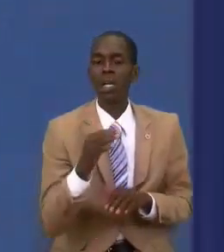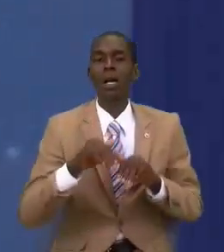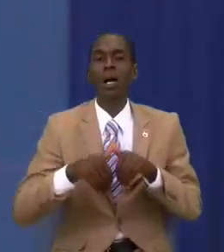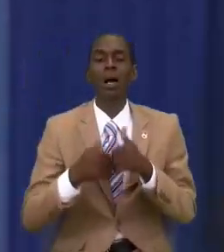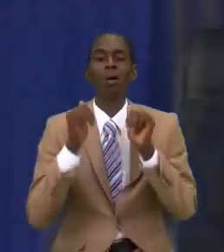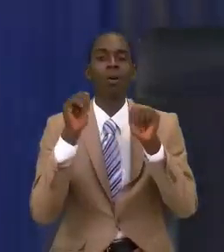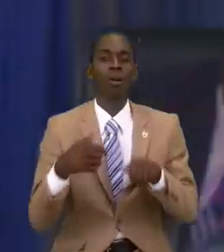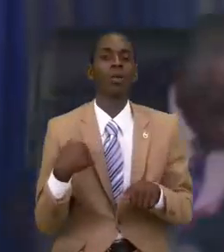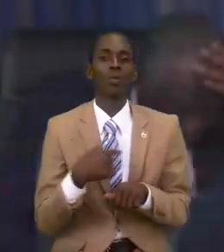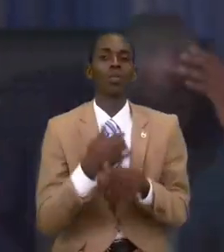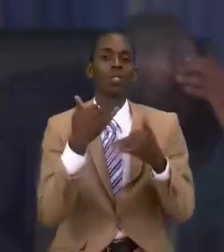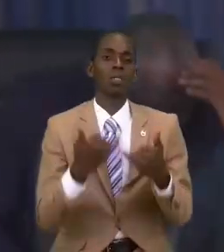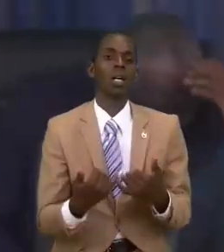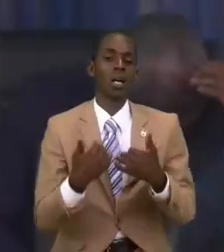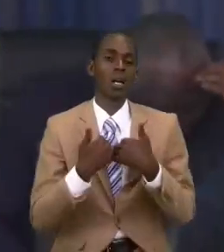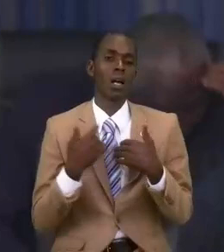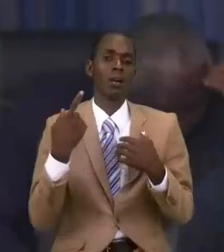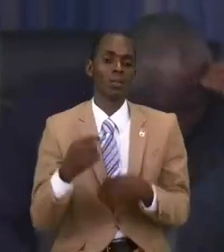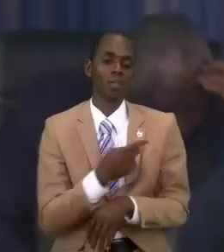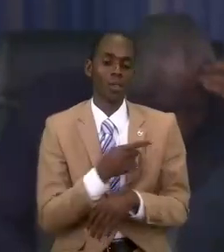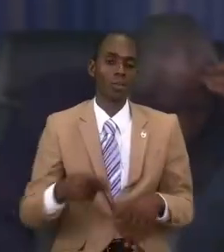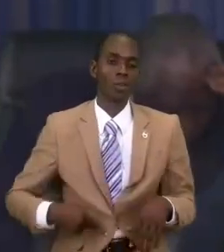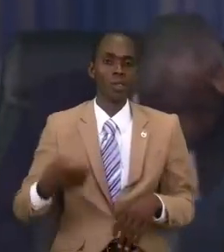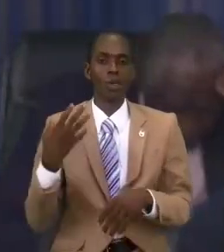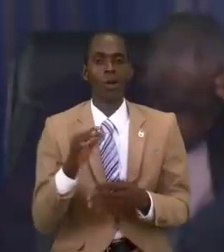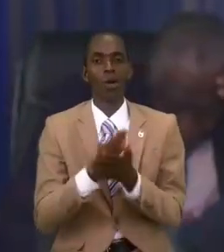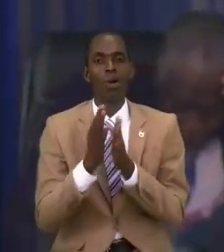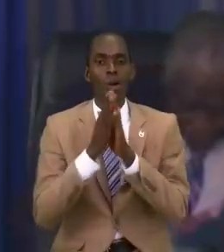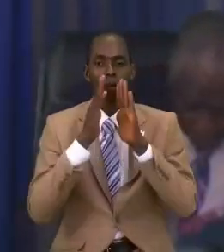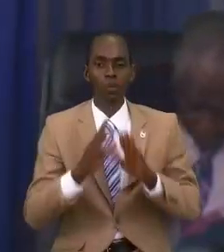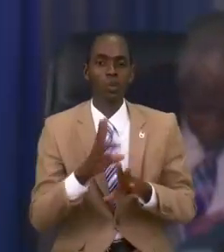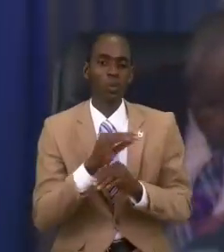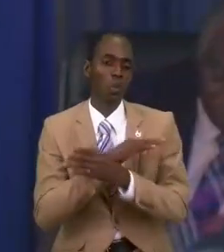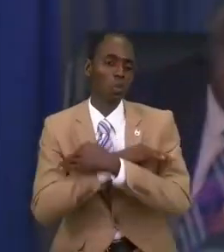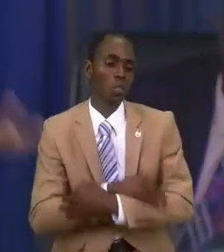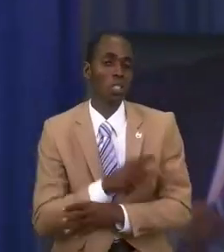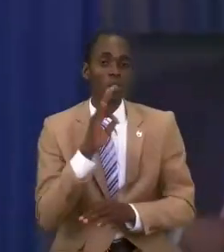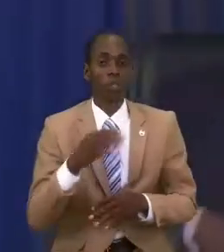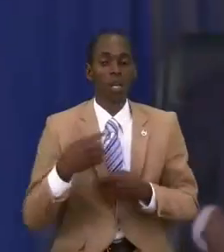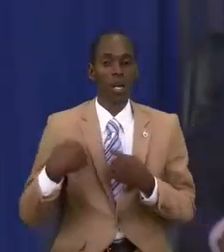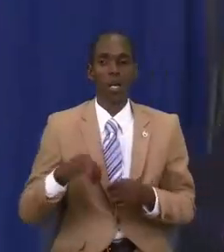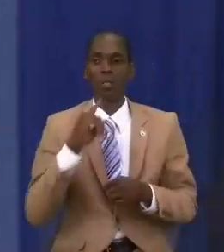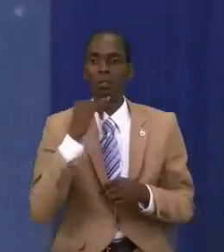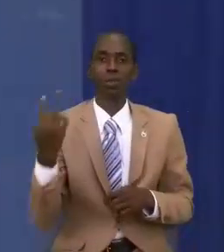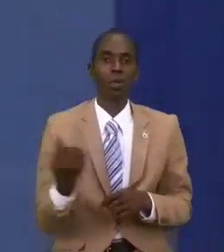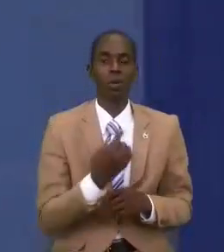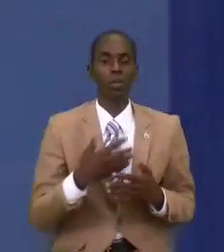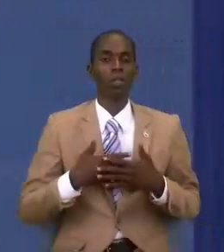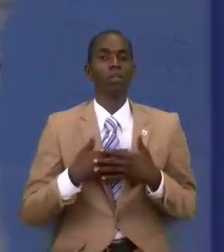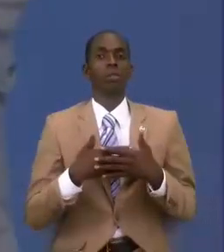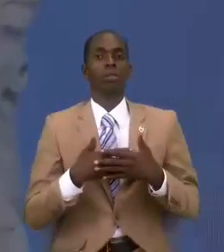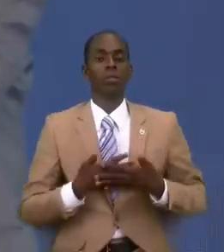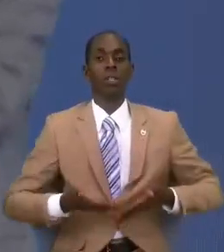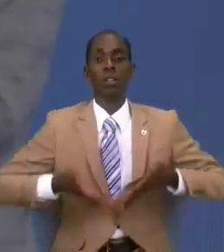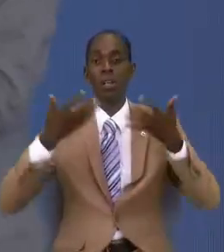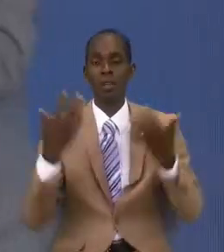mind. If the heart is palpitating all the time and we don't have any peace within there, what is the Prince of Peace?